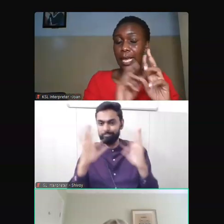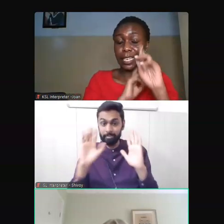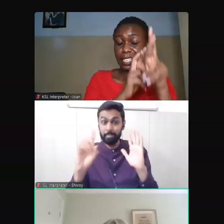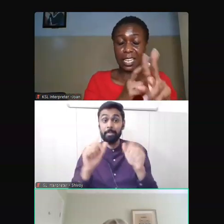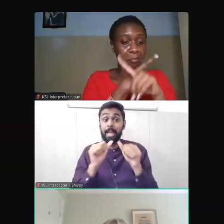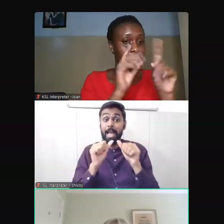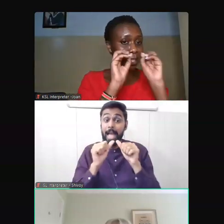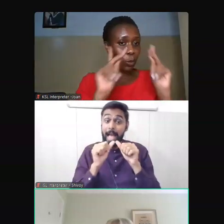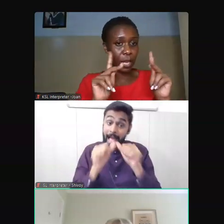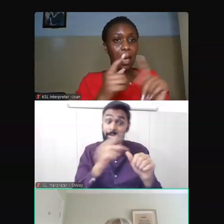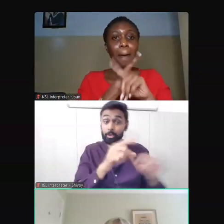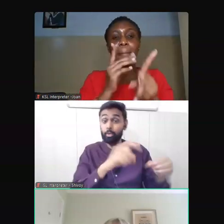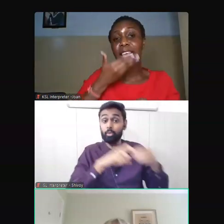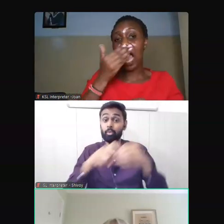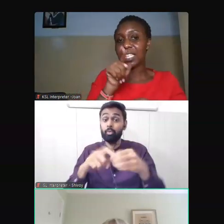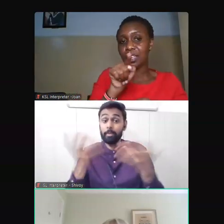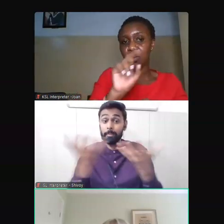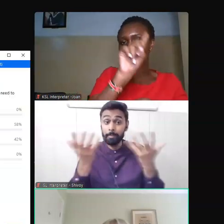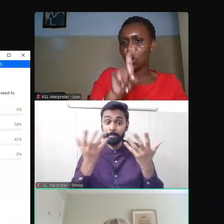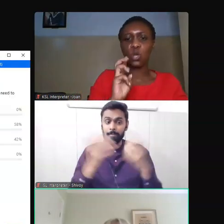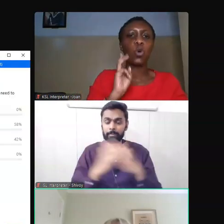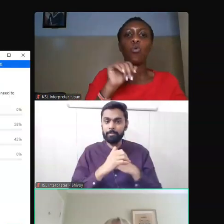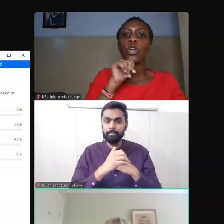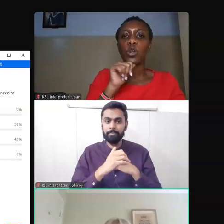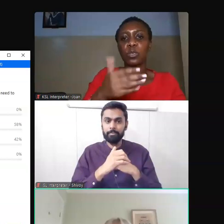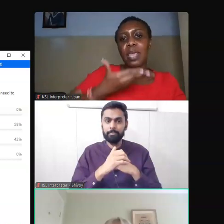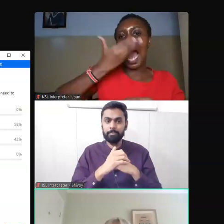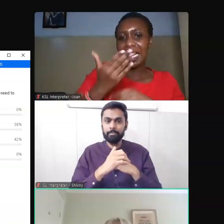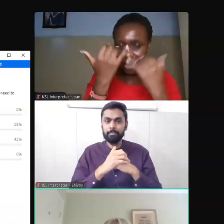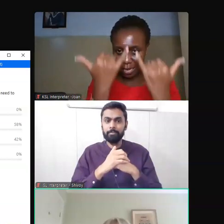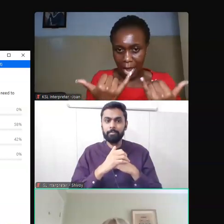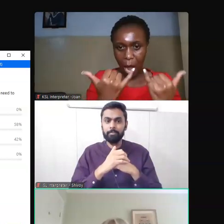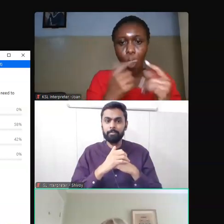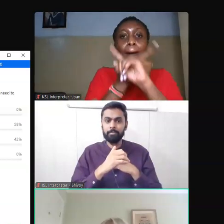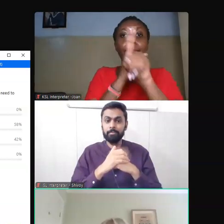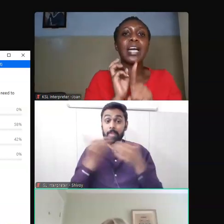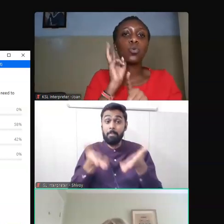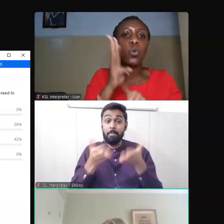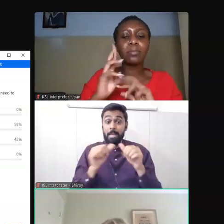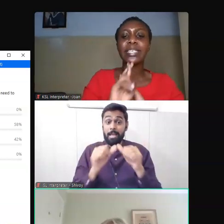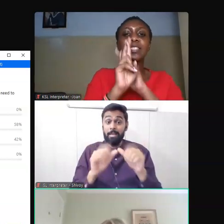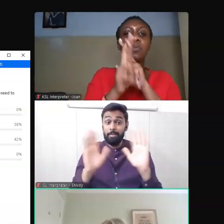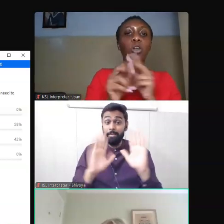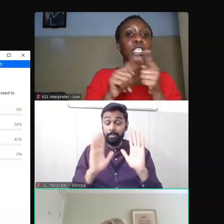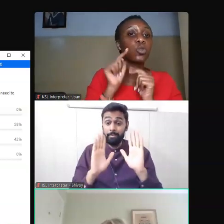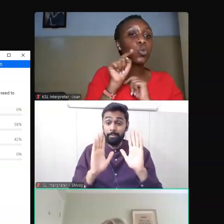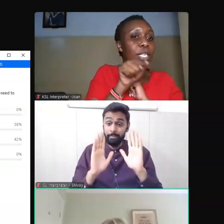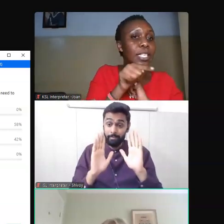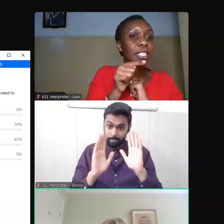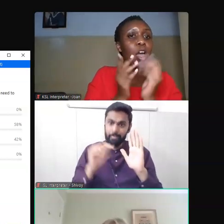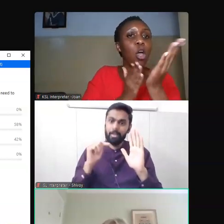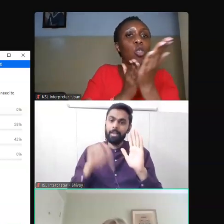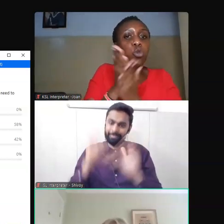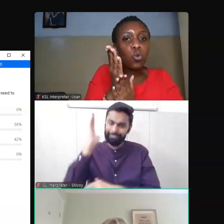This question is not going to be replied to now, but it's going to be responded to throughout the rest